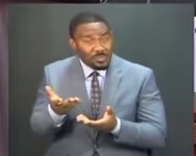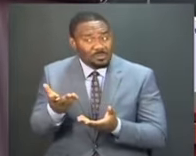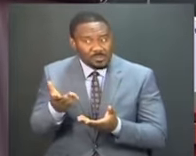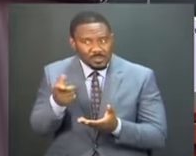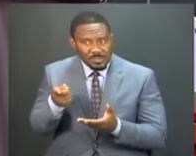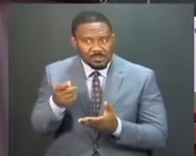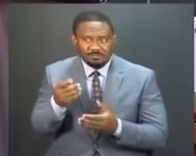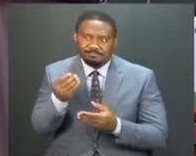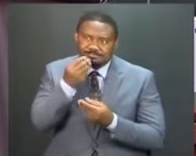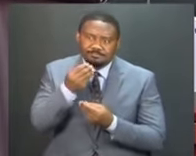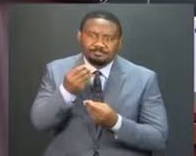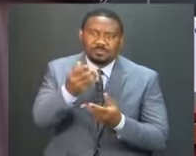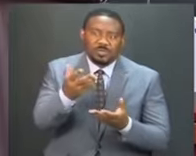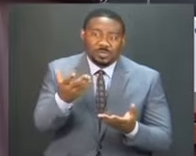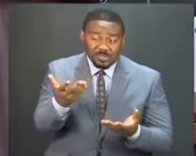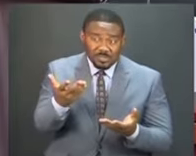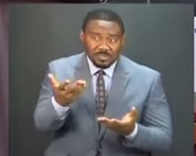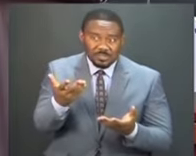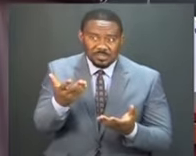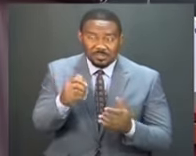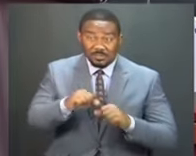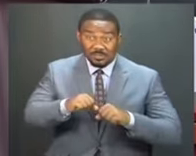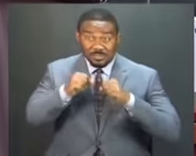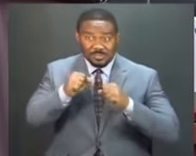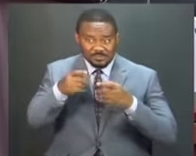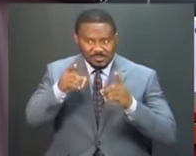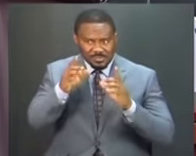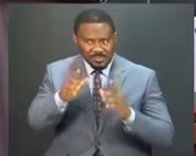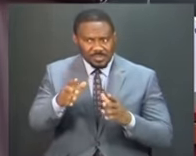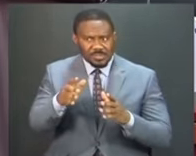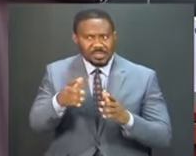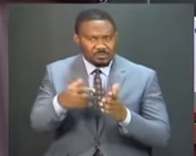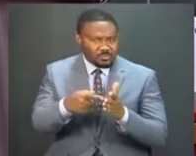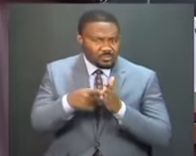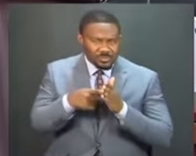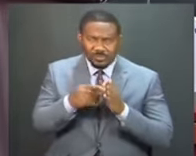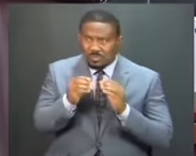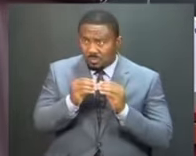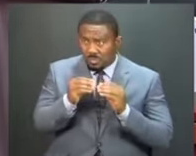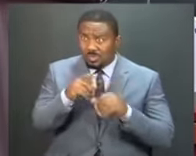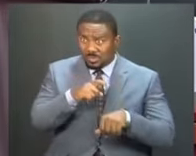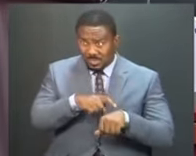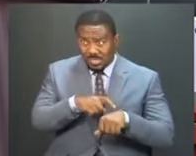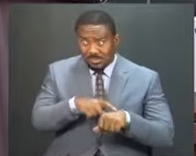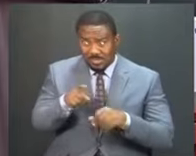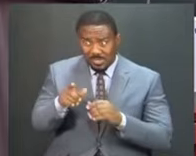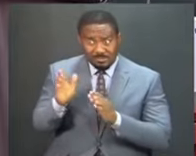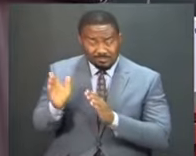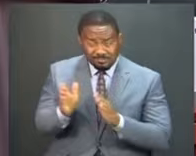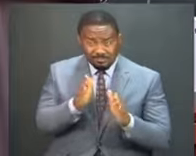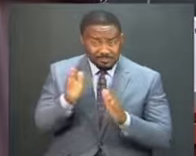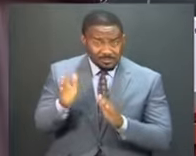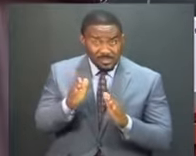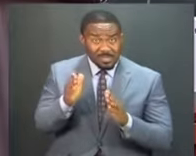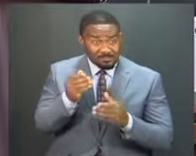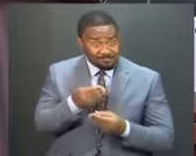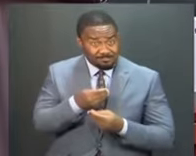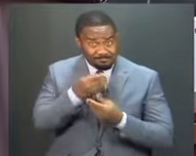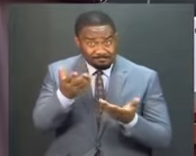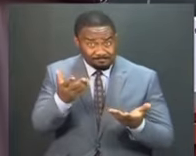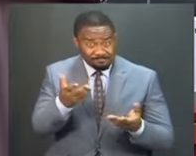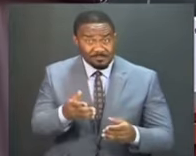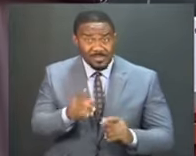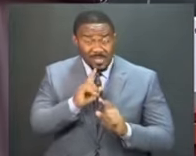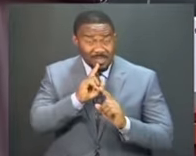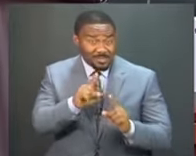the Chief Director should request for rescheduling so that he can adequately prepare and provide